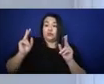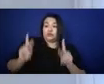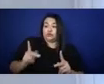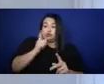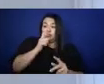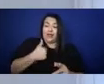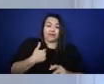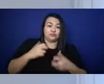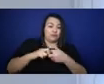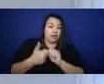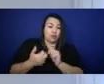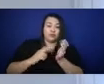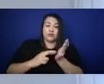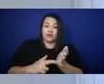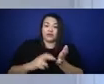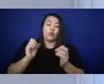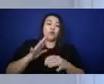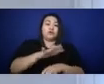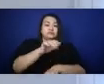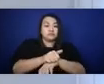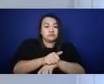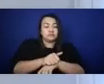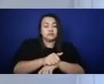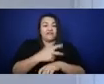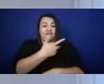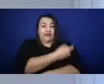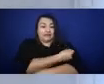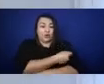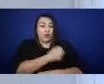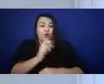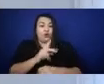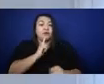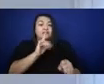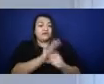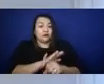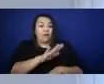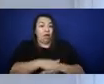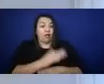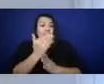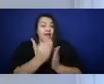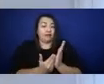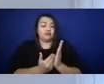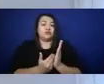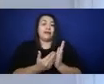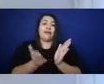check their spam and junk folder in their email to make sure that they receive that first dose appointment scheduling